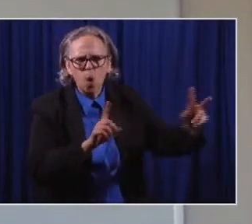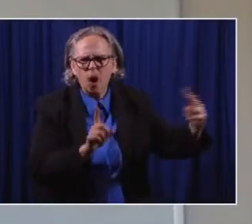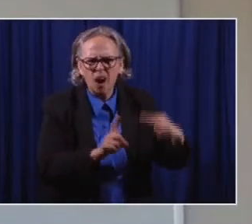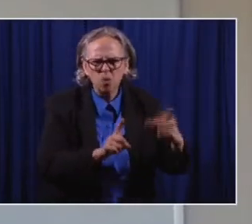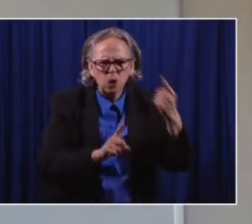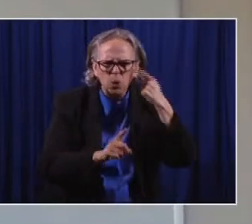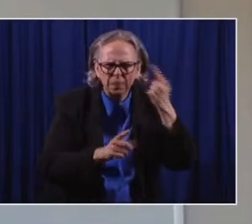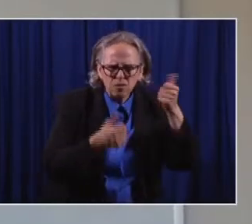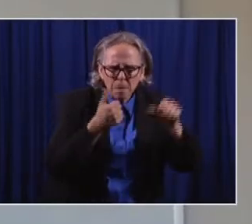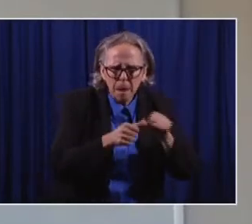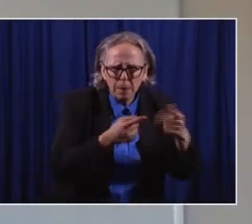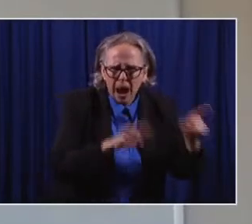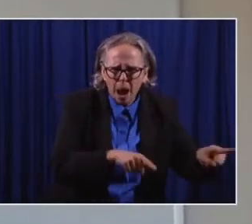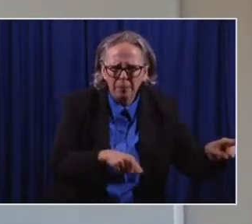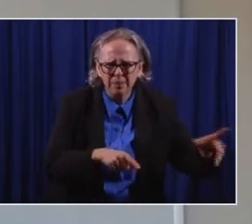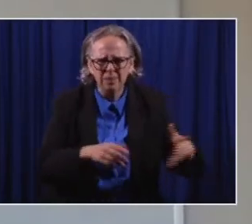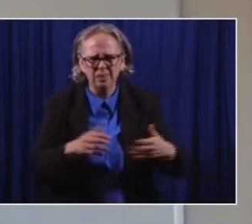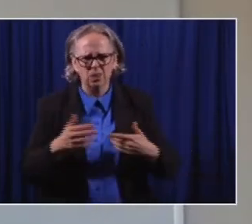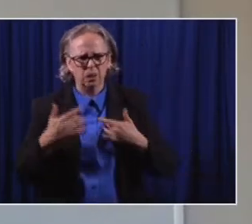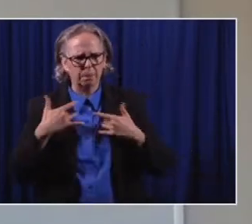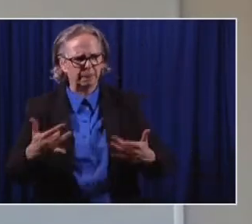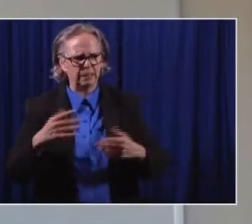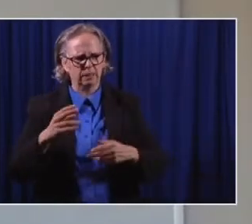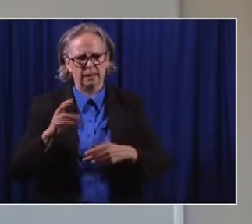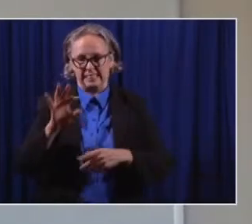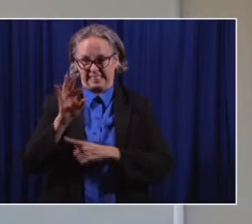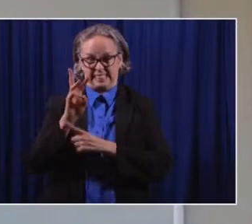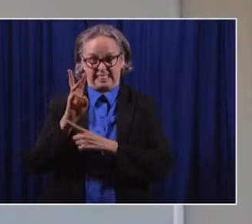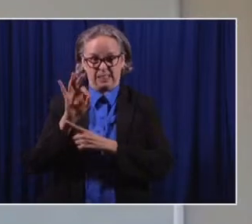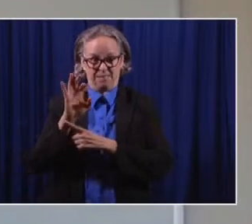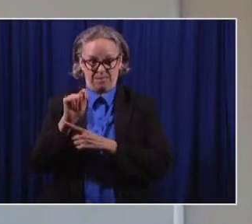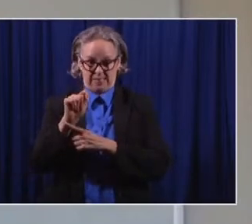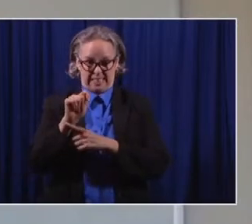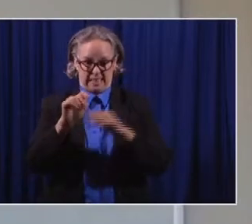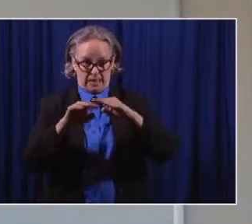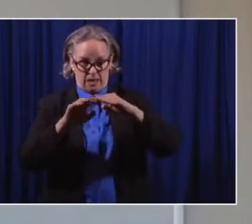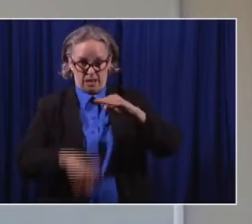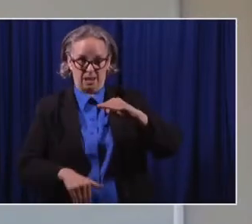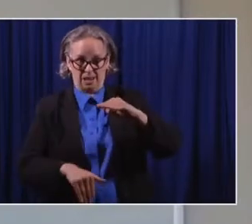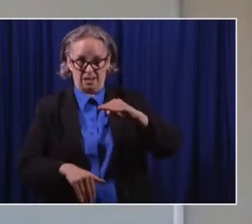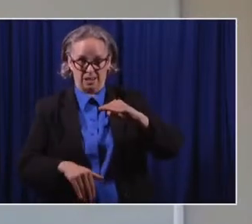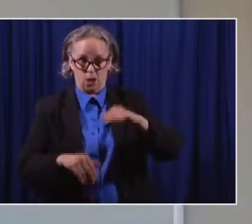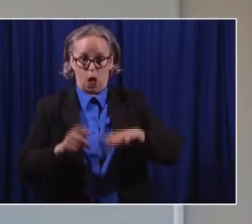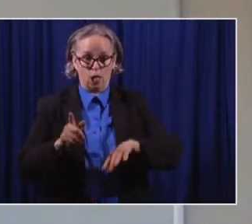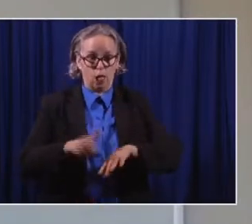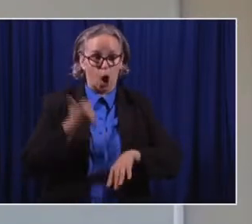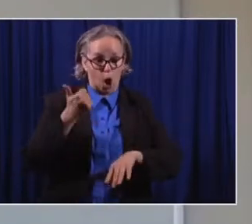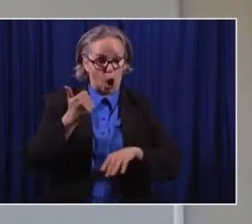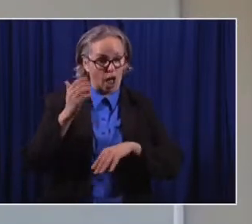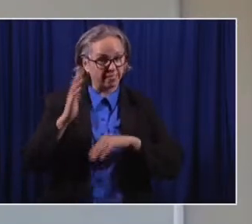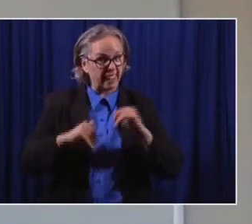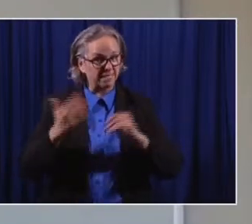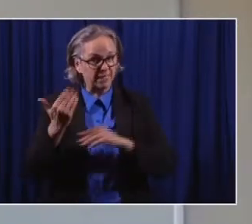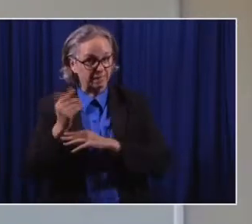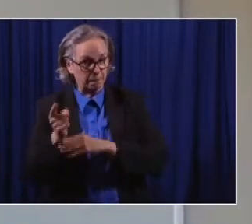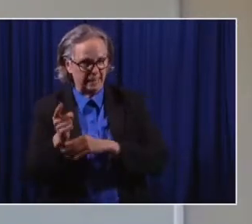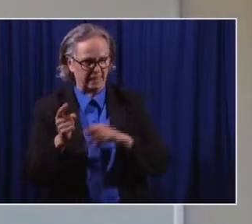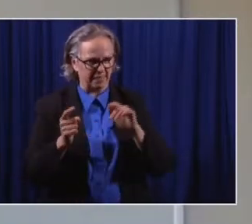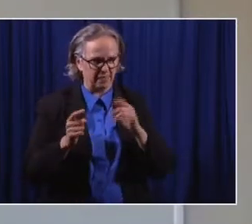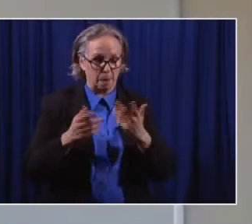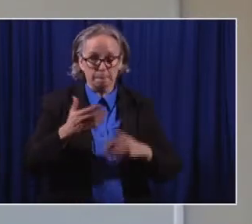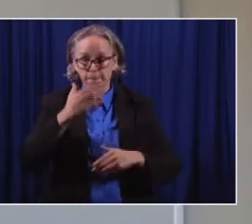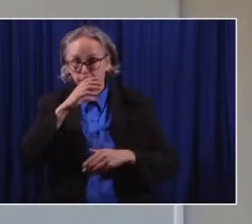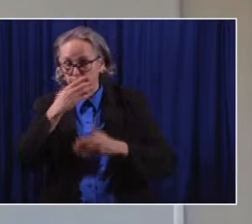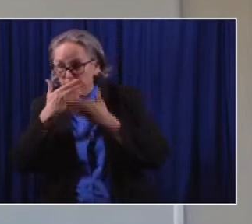6 feet within that time frame, with or without a mask. So it's just a lot